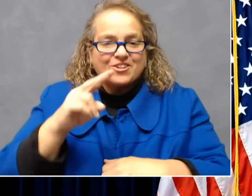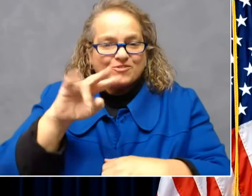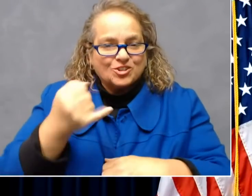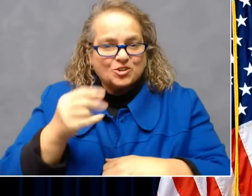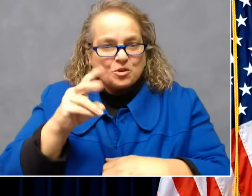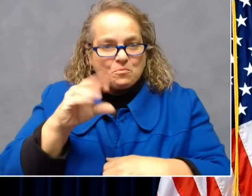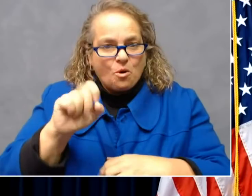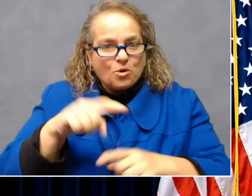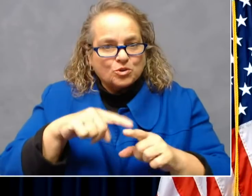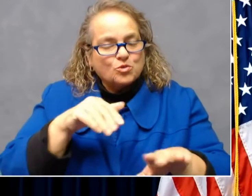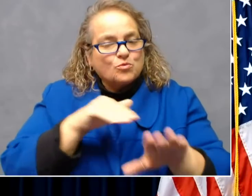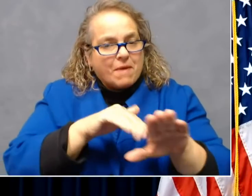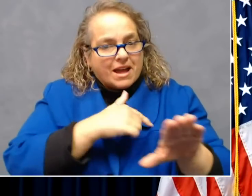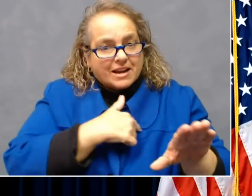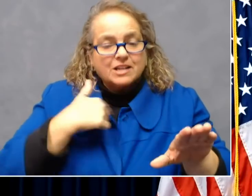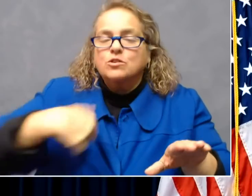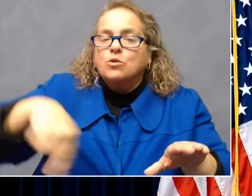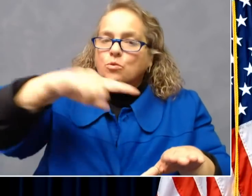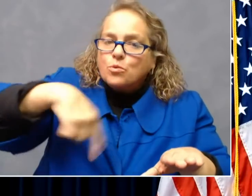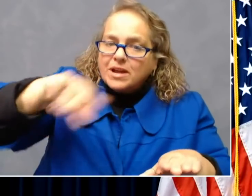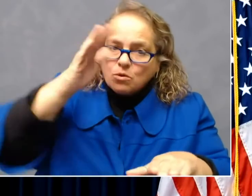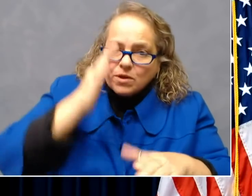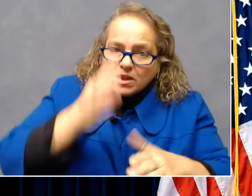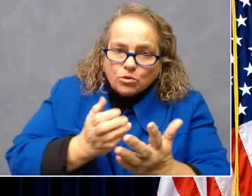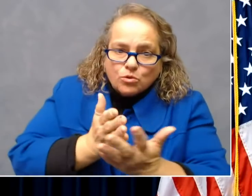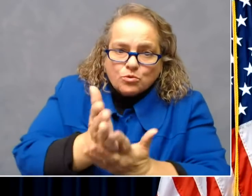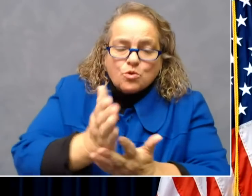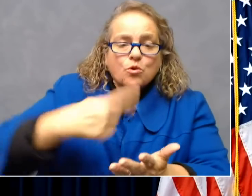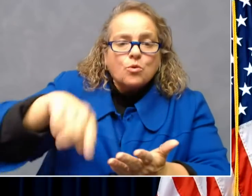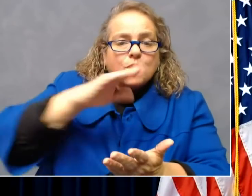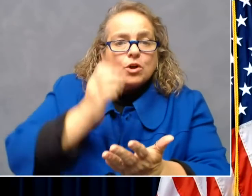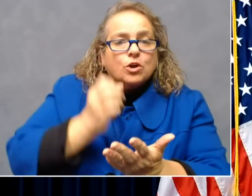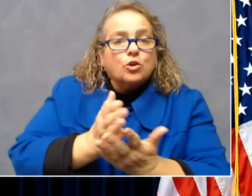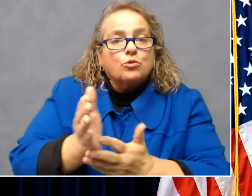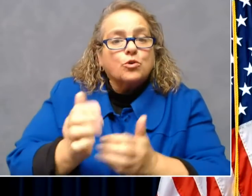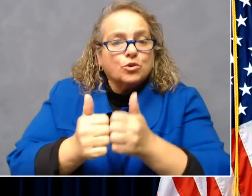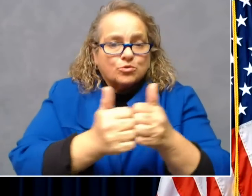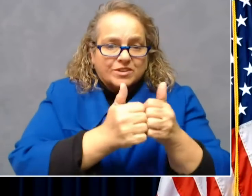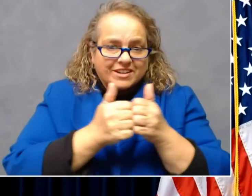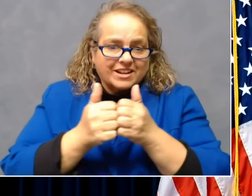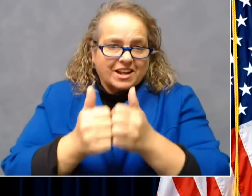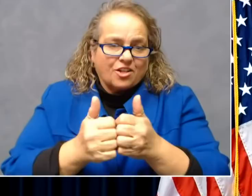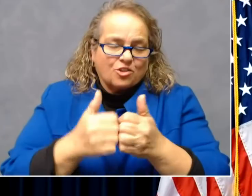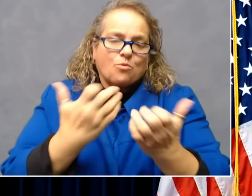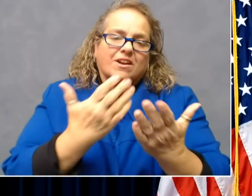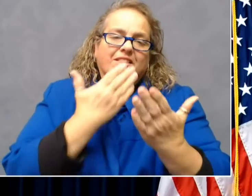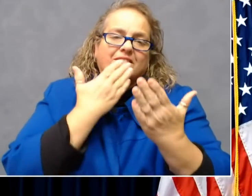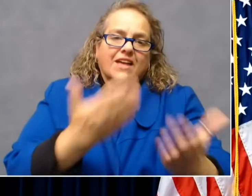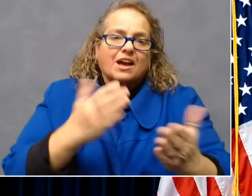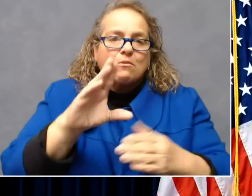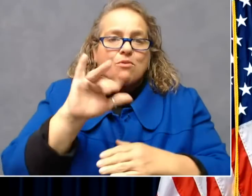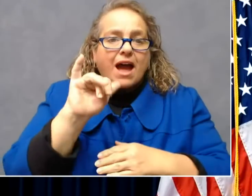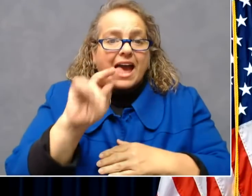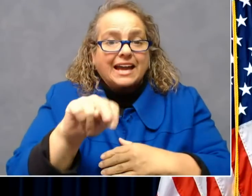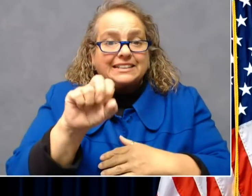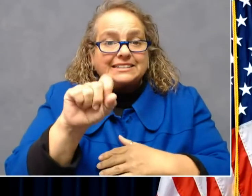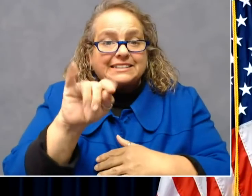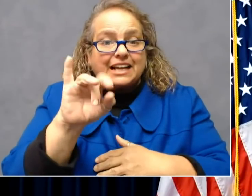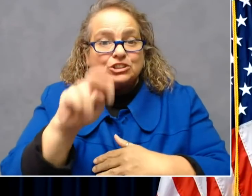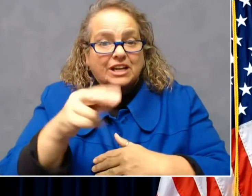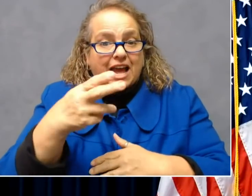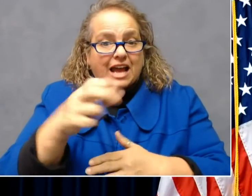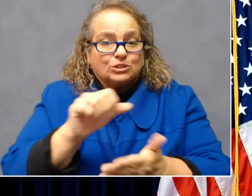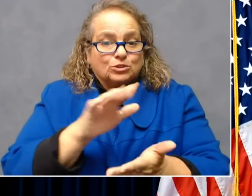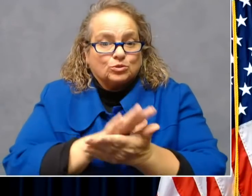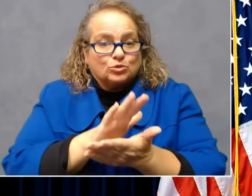through this and we're going to get through this together. I want to thank Bryan Station High School, Fayette County Public Schools, for their mask today. To